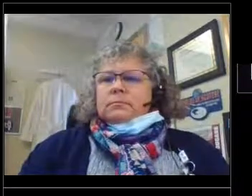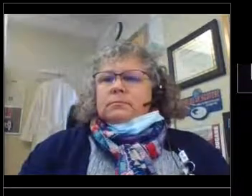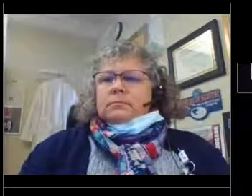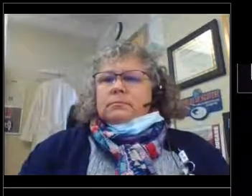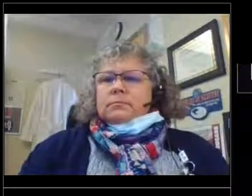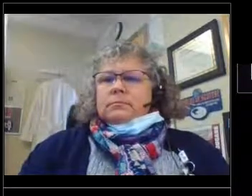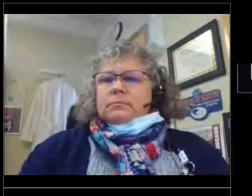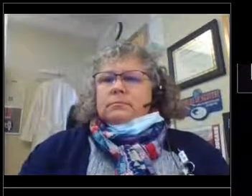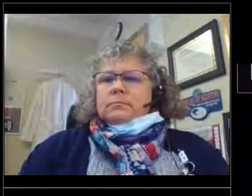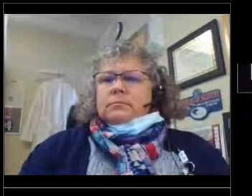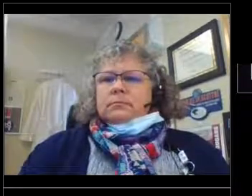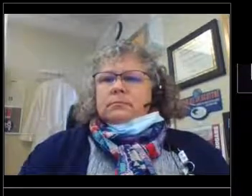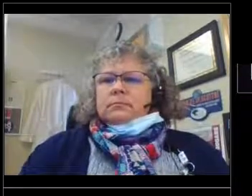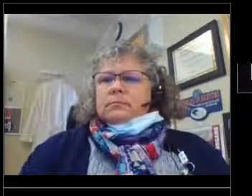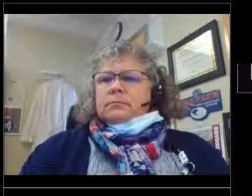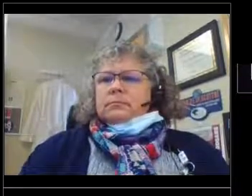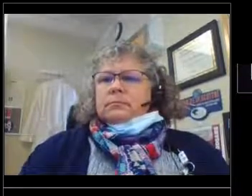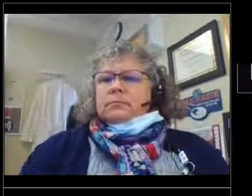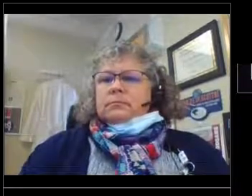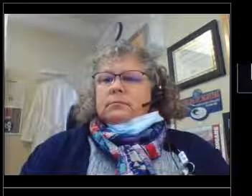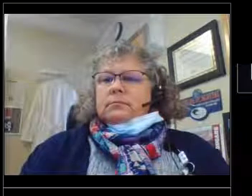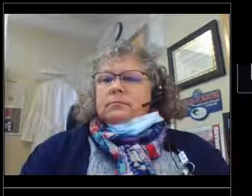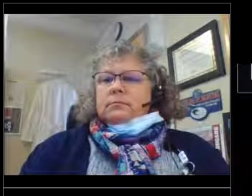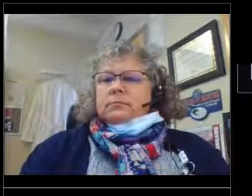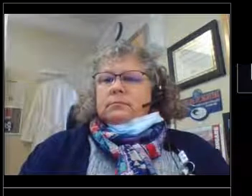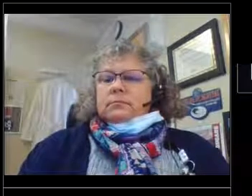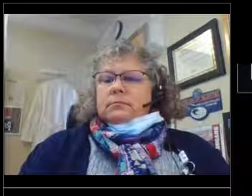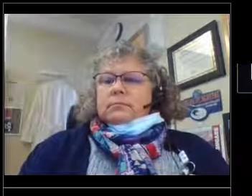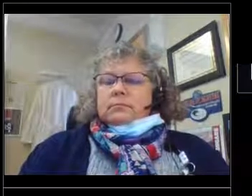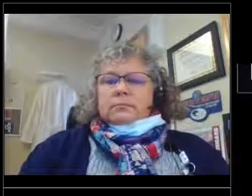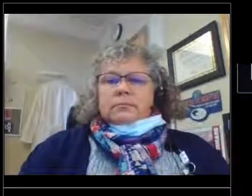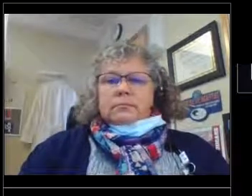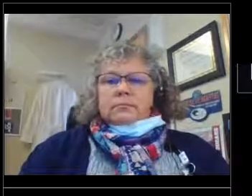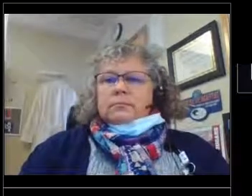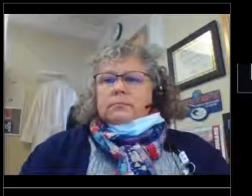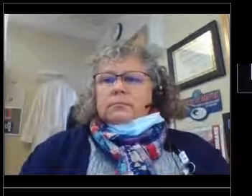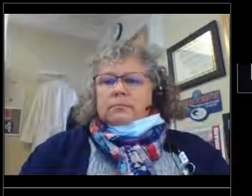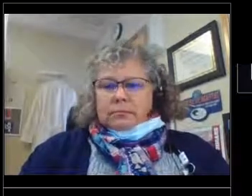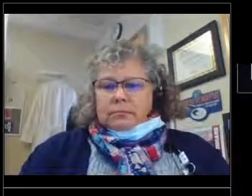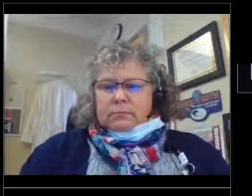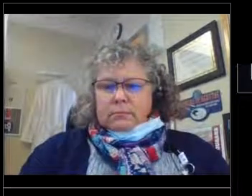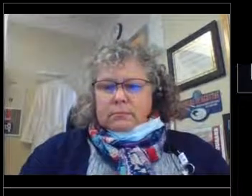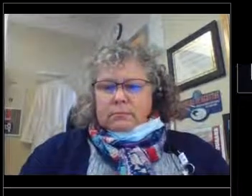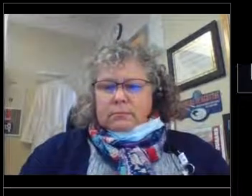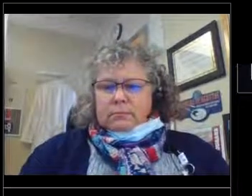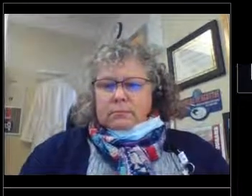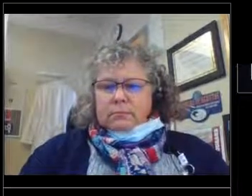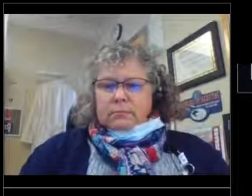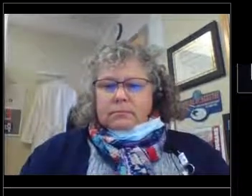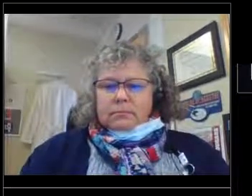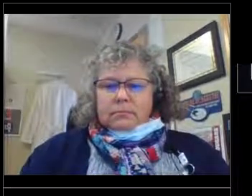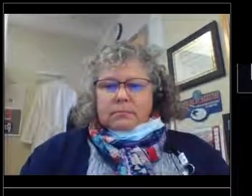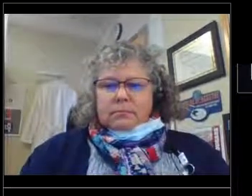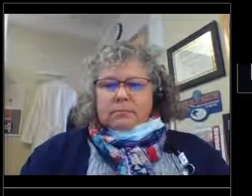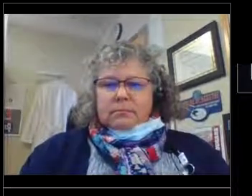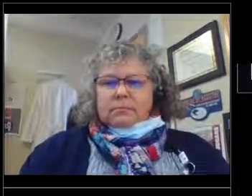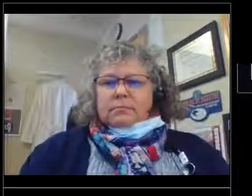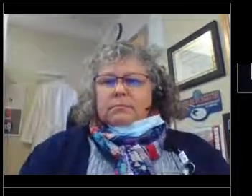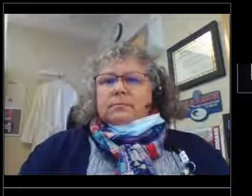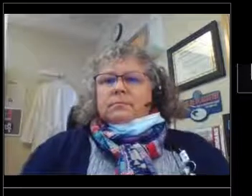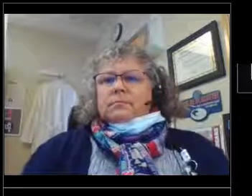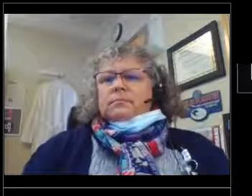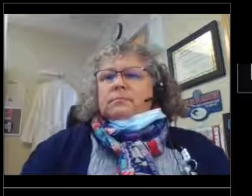and slide deck will be available on our website within the next few days. Please feel free to share these resources with your colleagues. We want